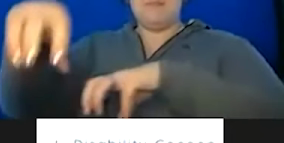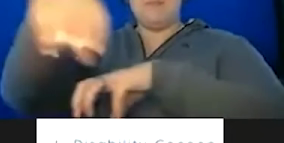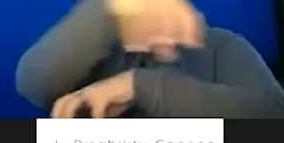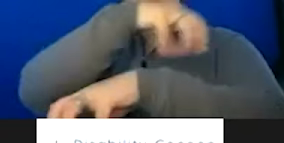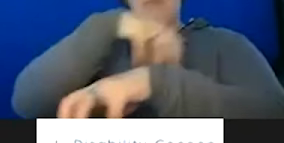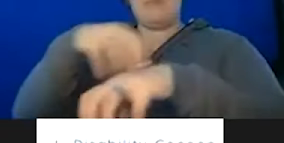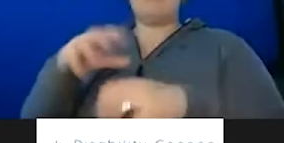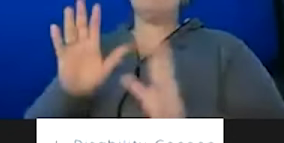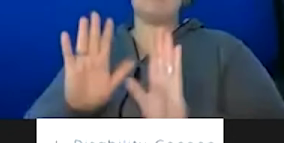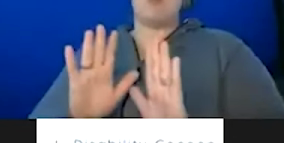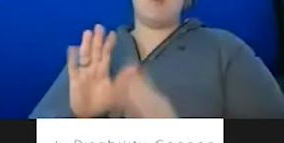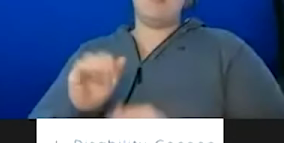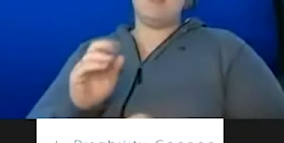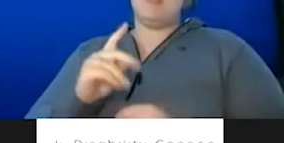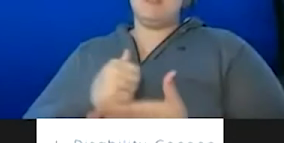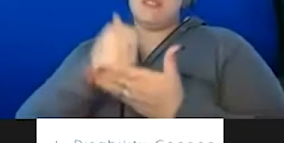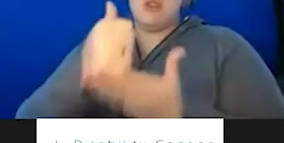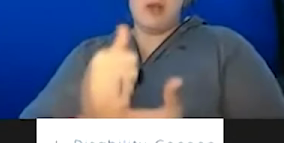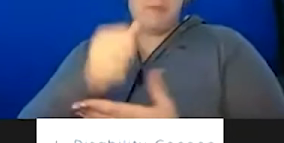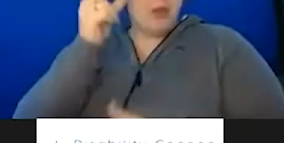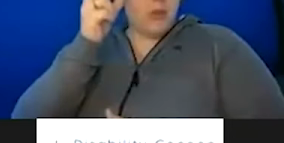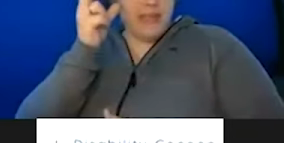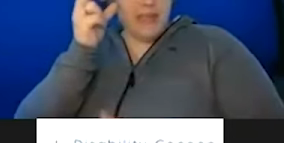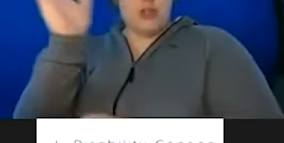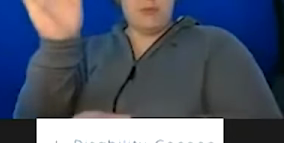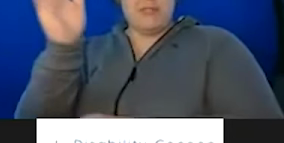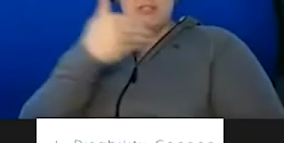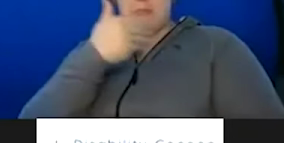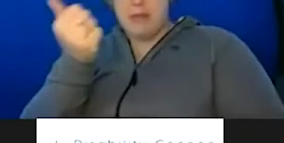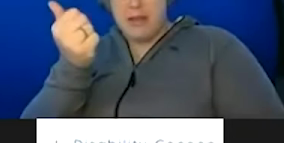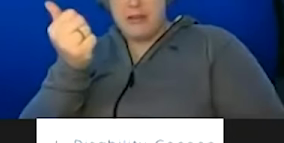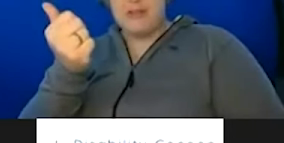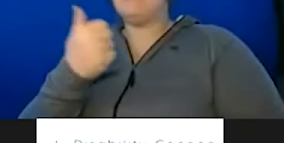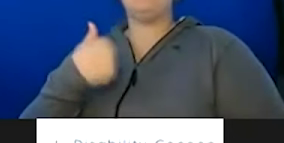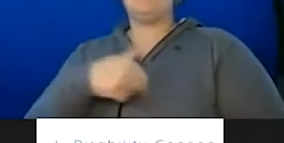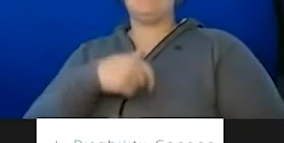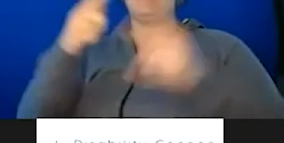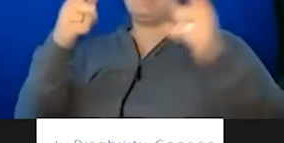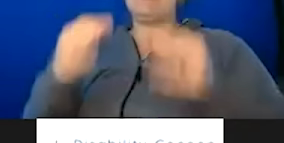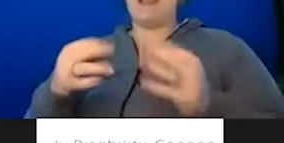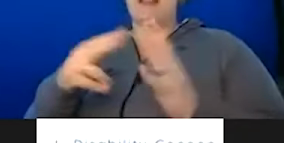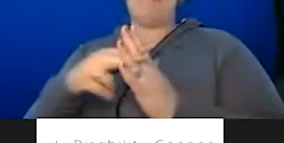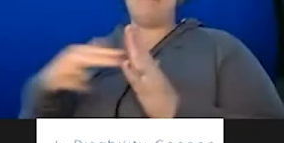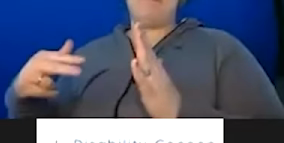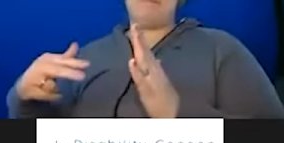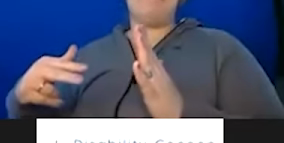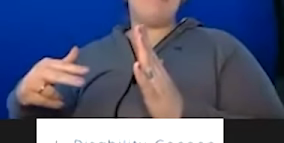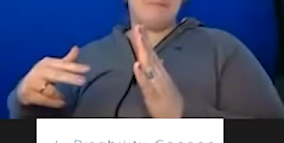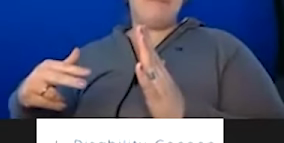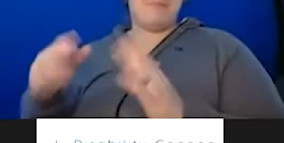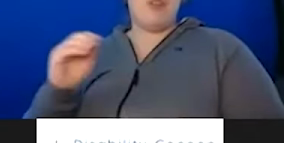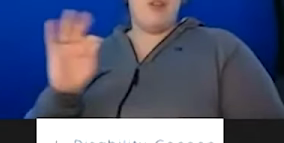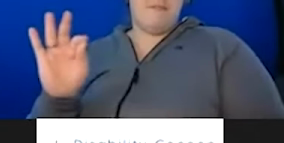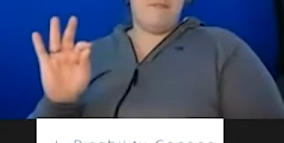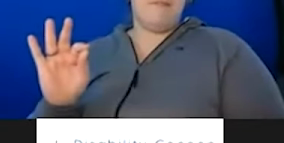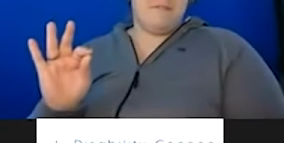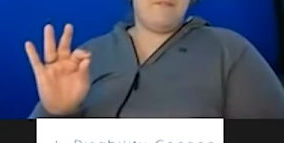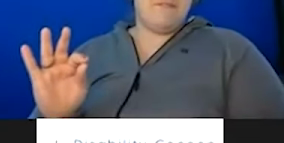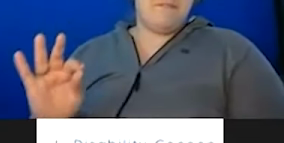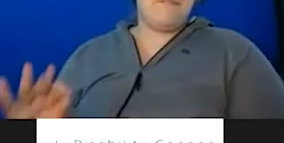sake, more than ours, honestly, for your ears, we wanted to leave this unplugged and just kind of show what it